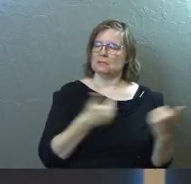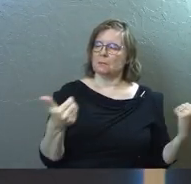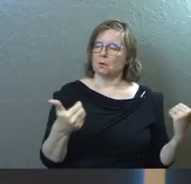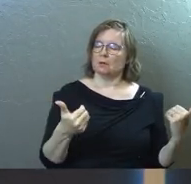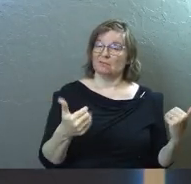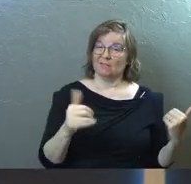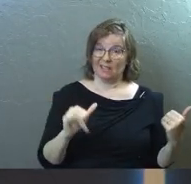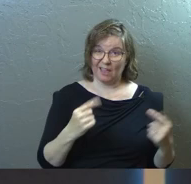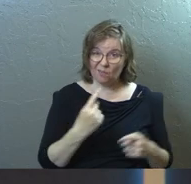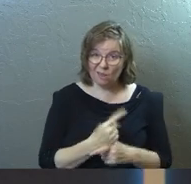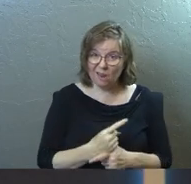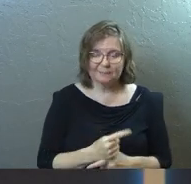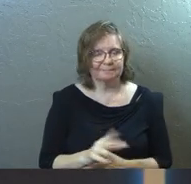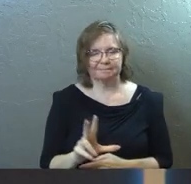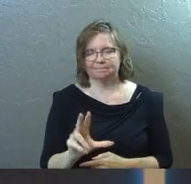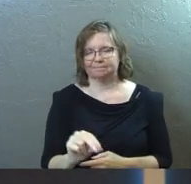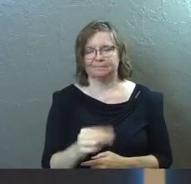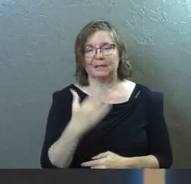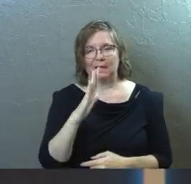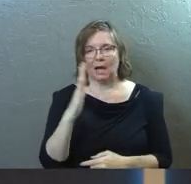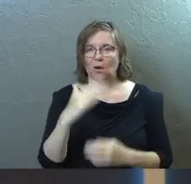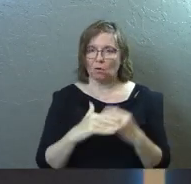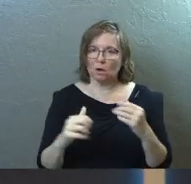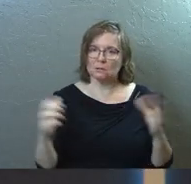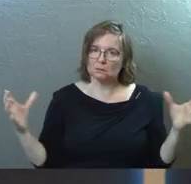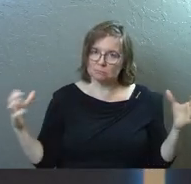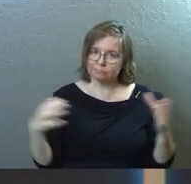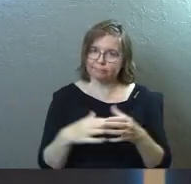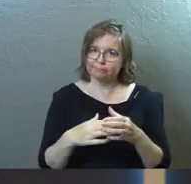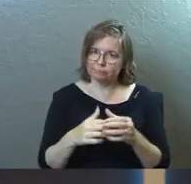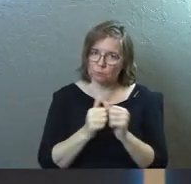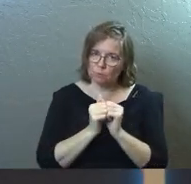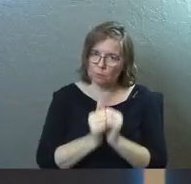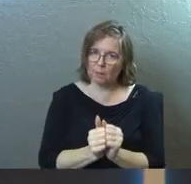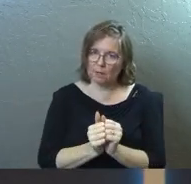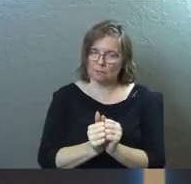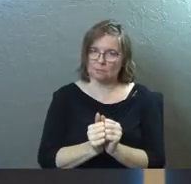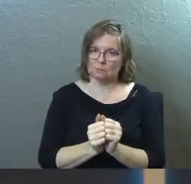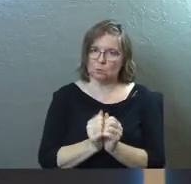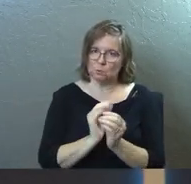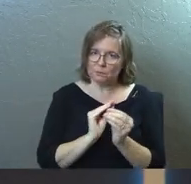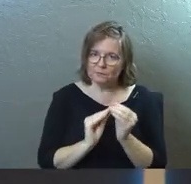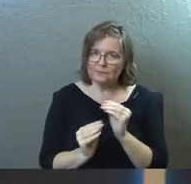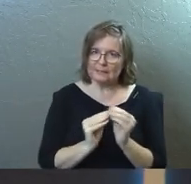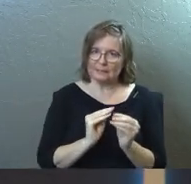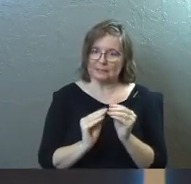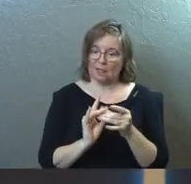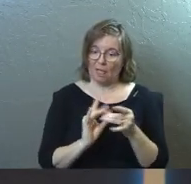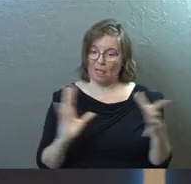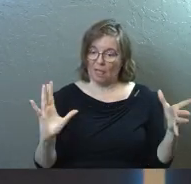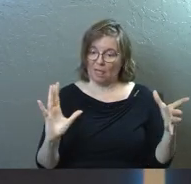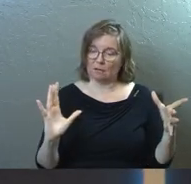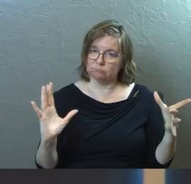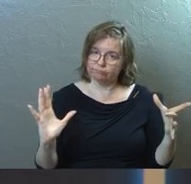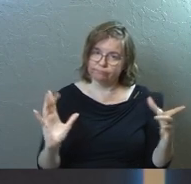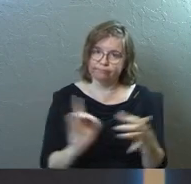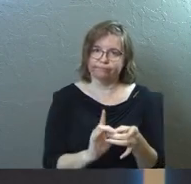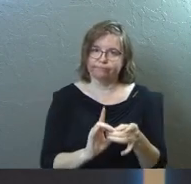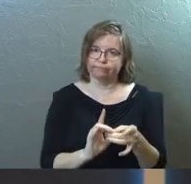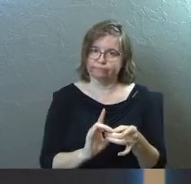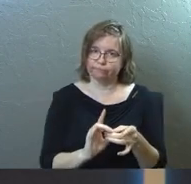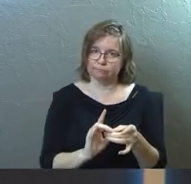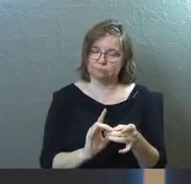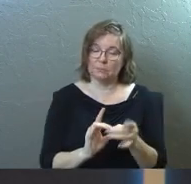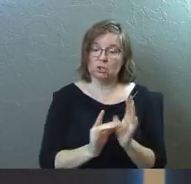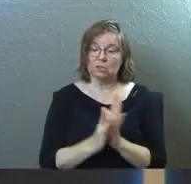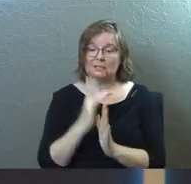No. God calls us to get back in step. God says, be reconciled. Matthew 5, 23 through 24, Jesus says